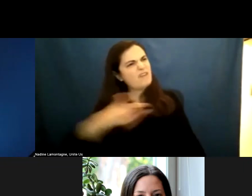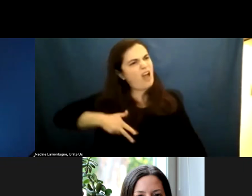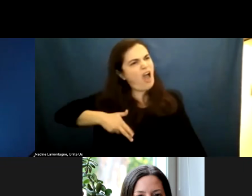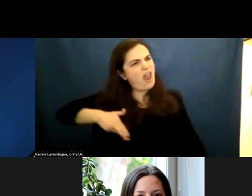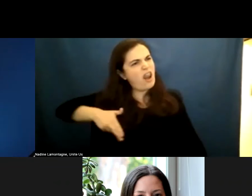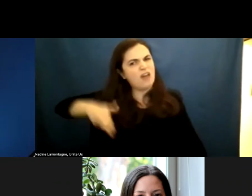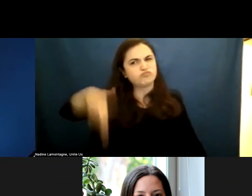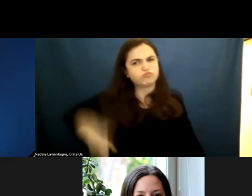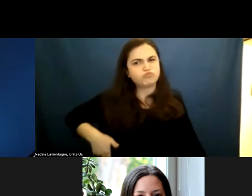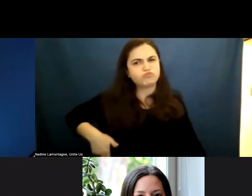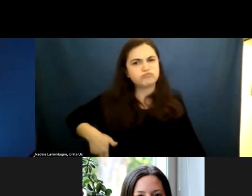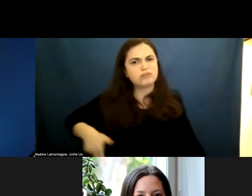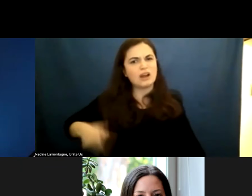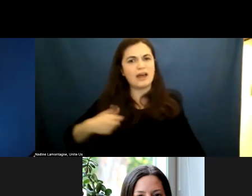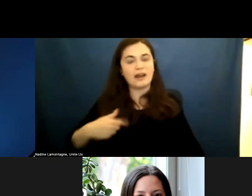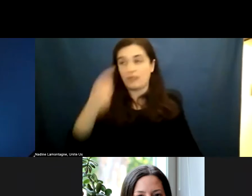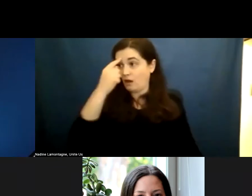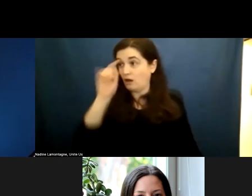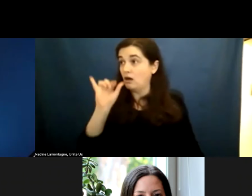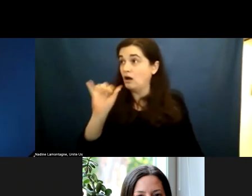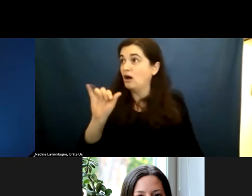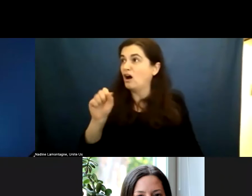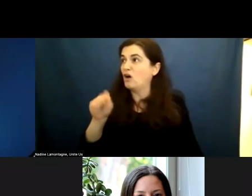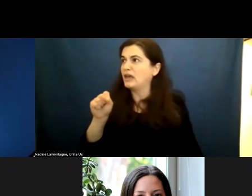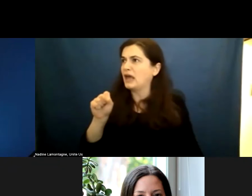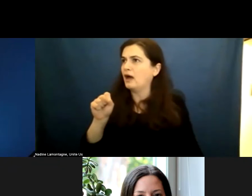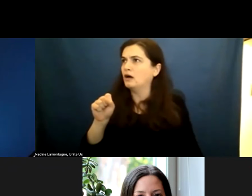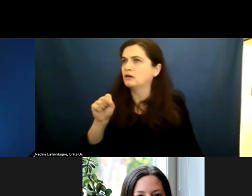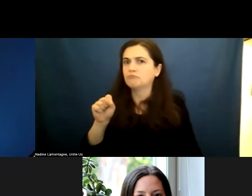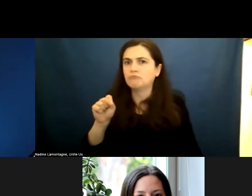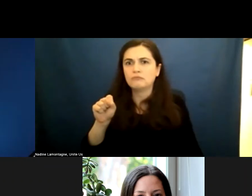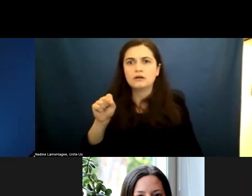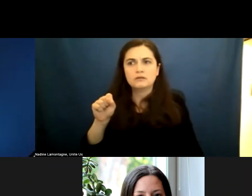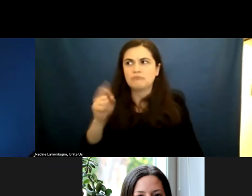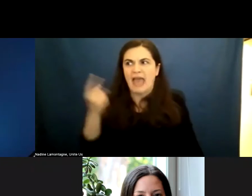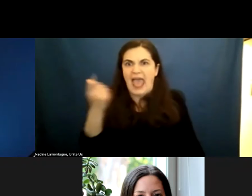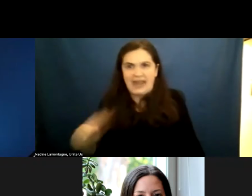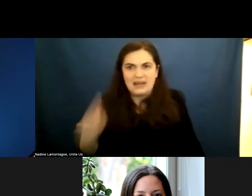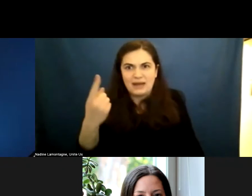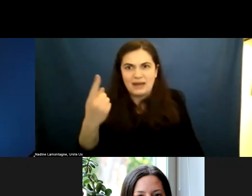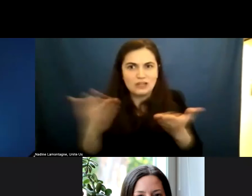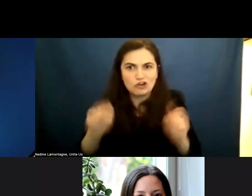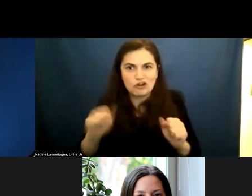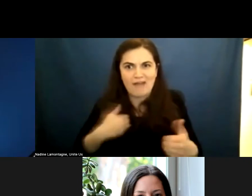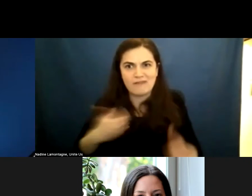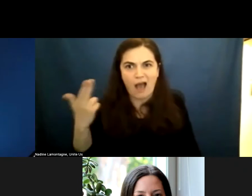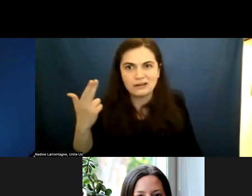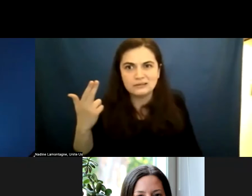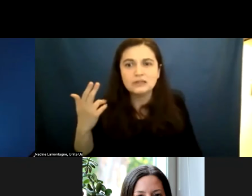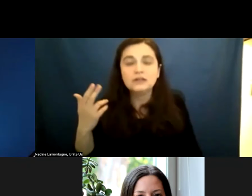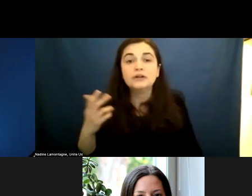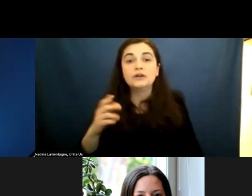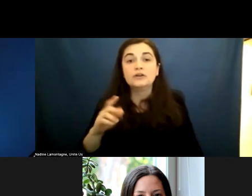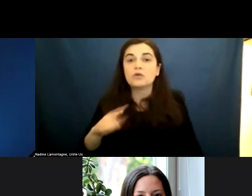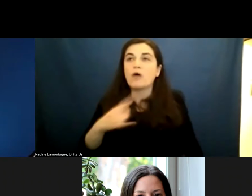yeah, this is, you know, this is serious work and people feel very passionate about it. And I think